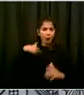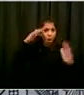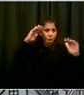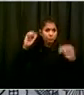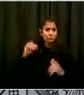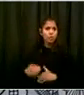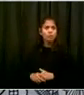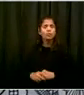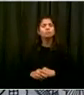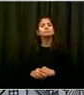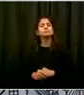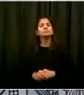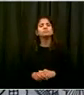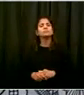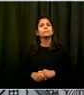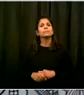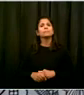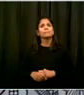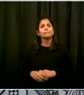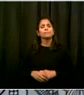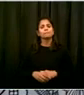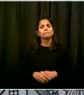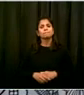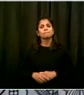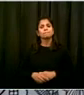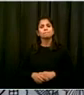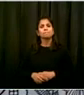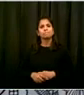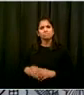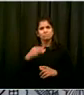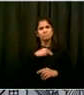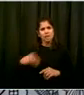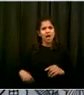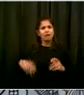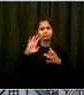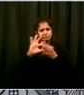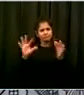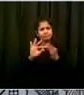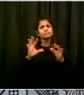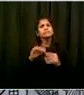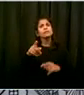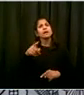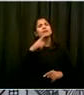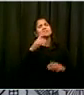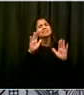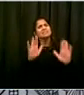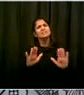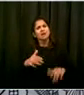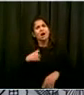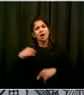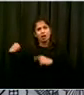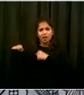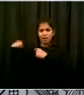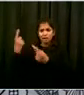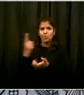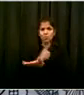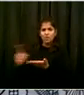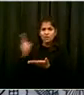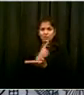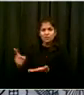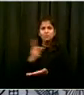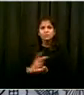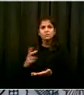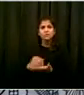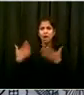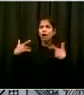of worship? Aaron, I'm going by a couple of things. First of all, there's been a lot of communication over the last few weeks with community leaders. And I want to